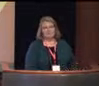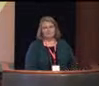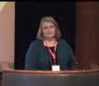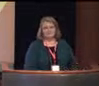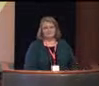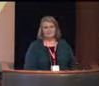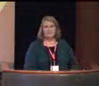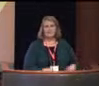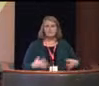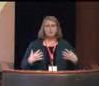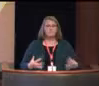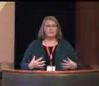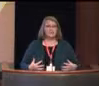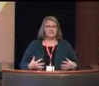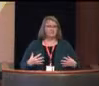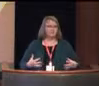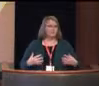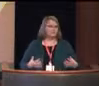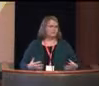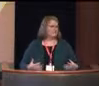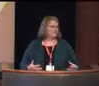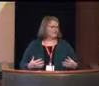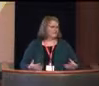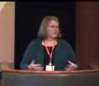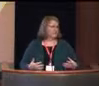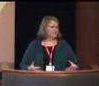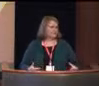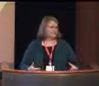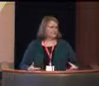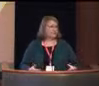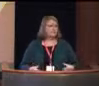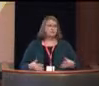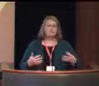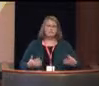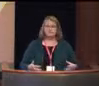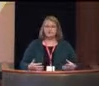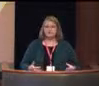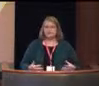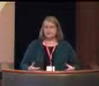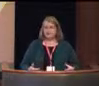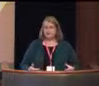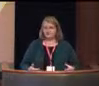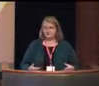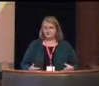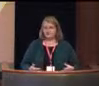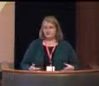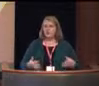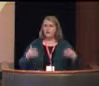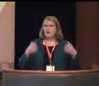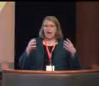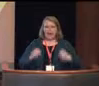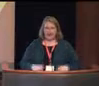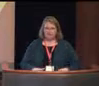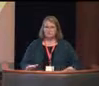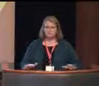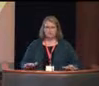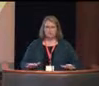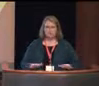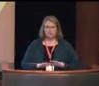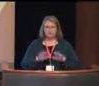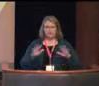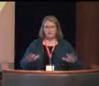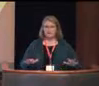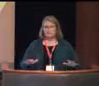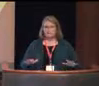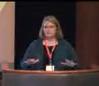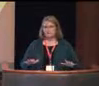monetary investments. We need more money in order to do the things that we need to do. So we've been very intentional at saying, absolutely, we